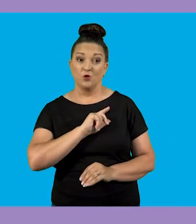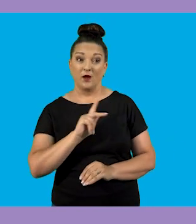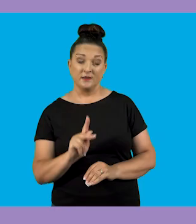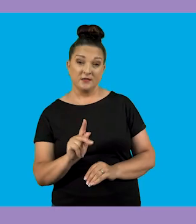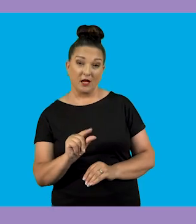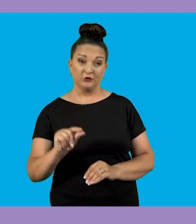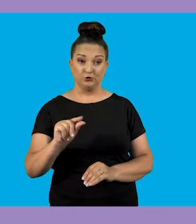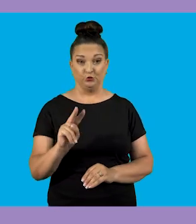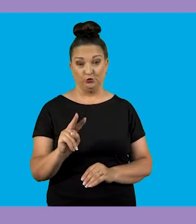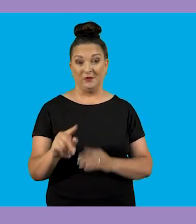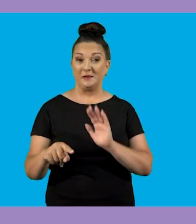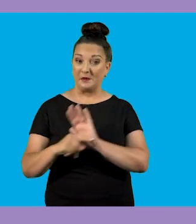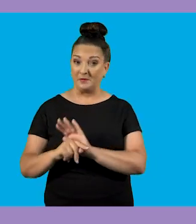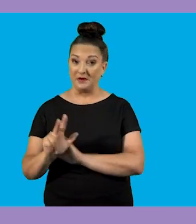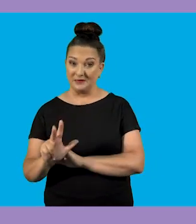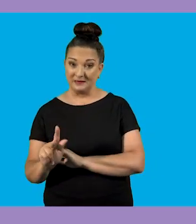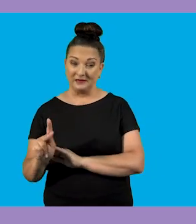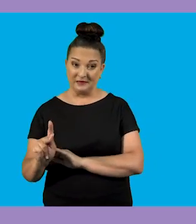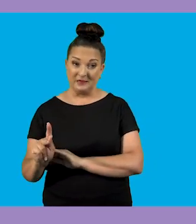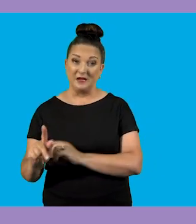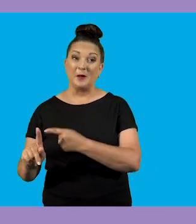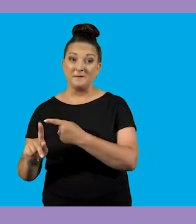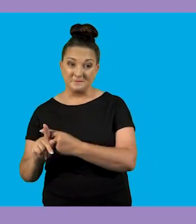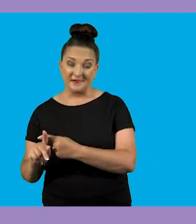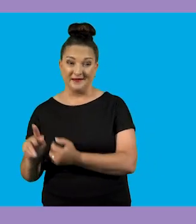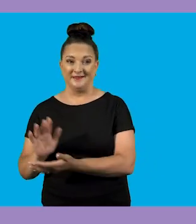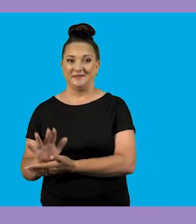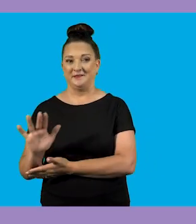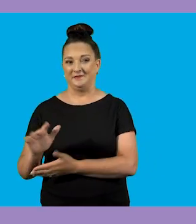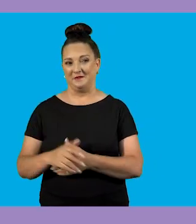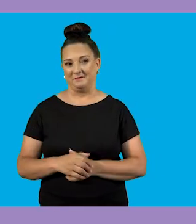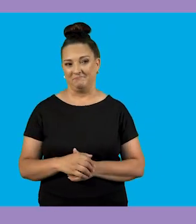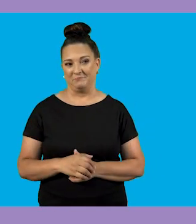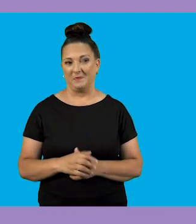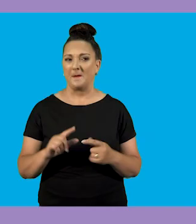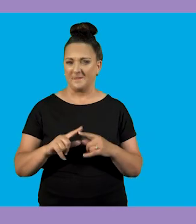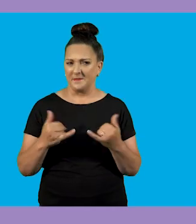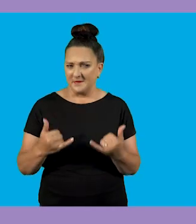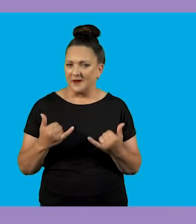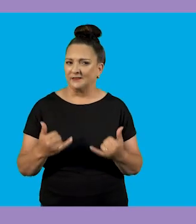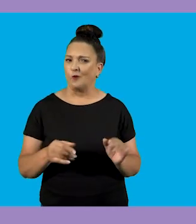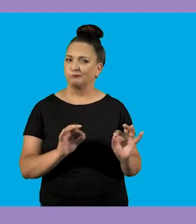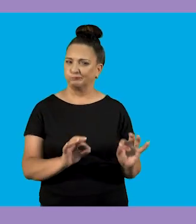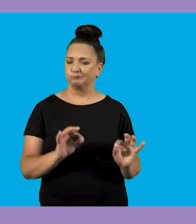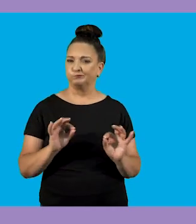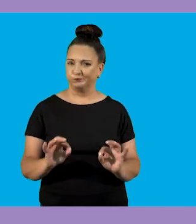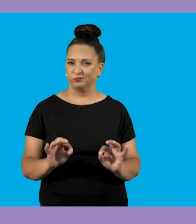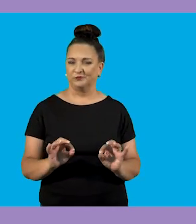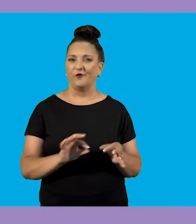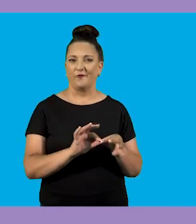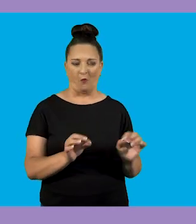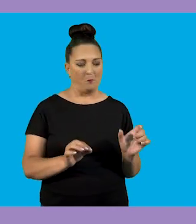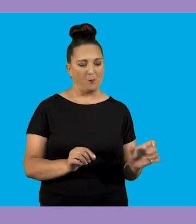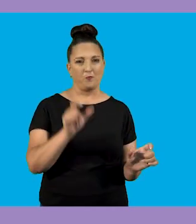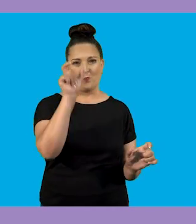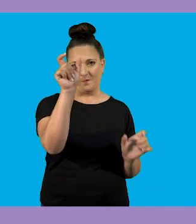minus the 8k plus the 15. And that is now in the proper format. Let's